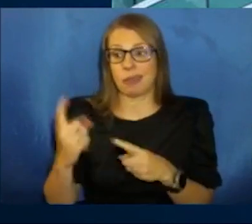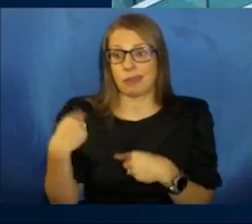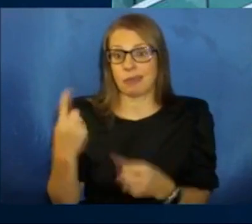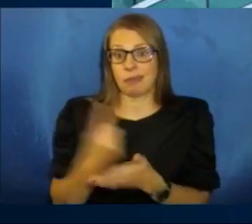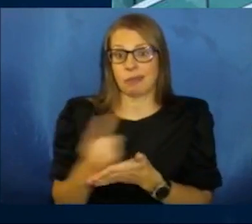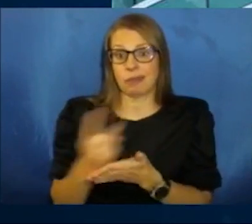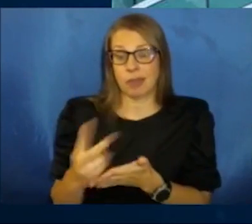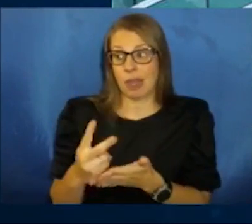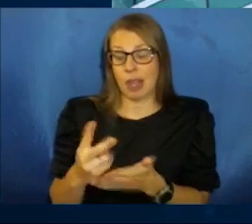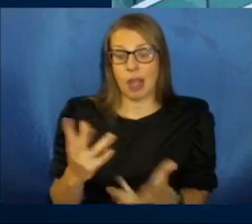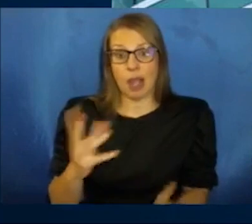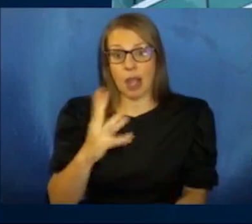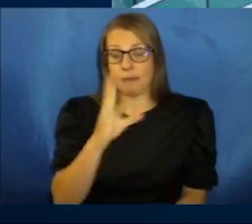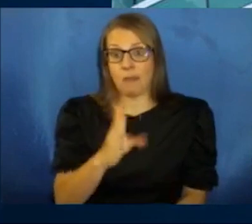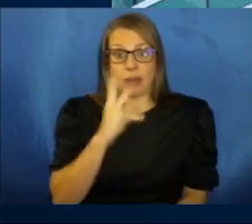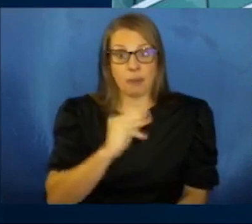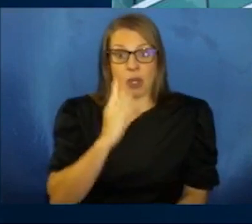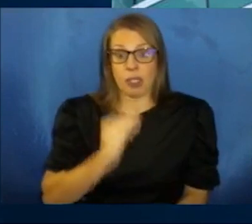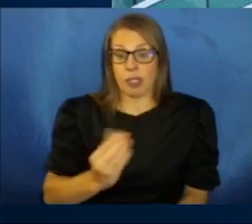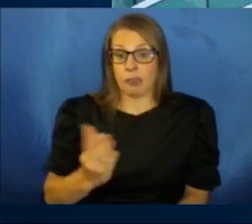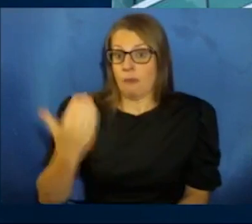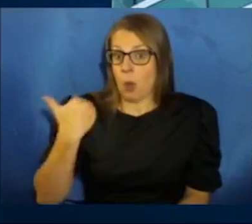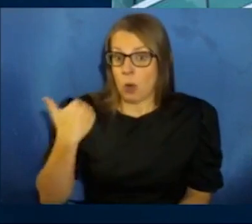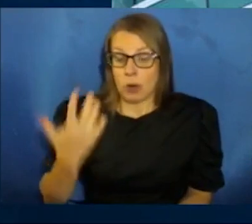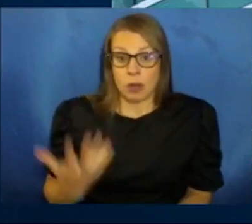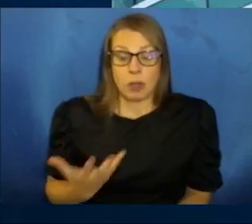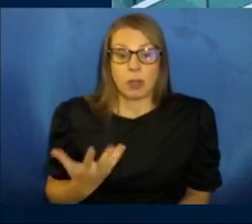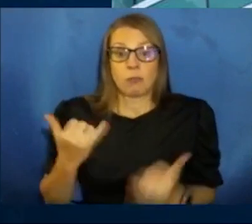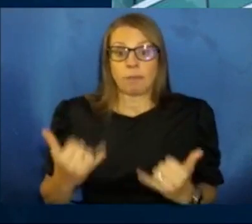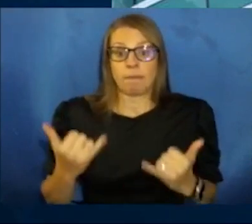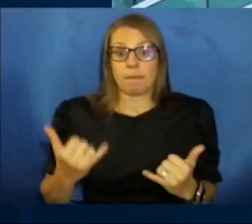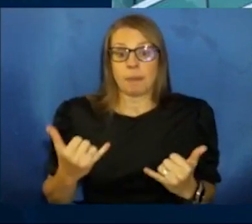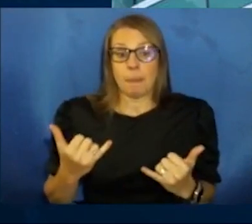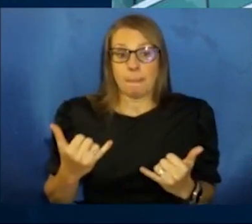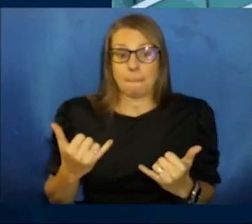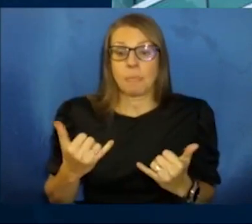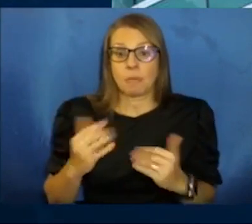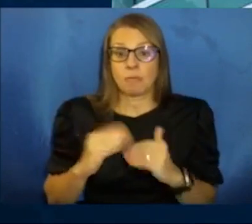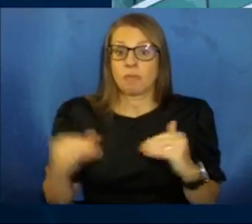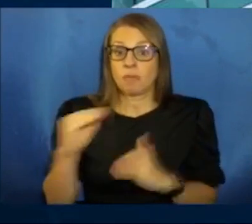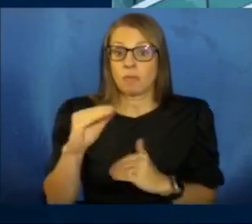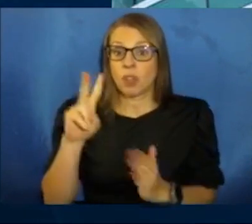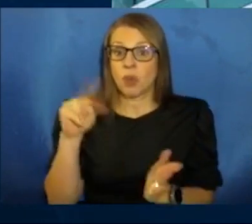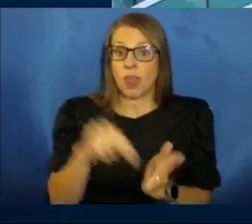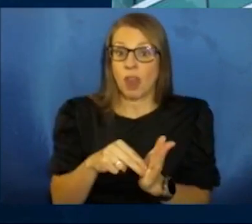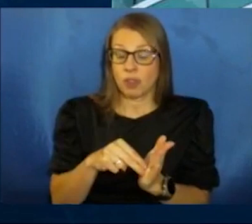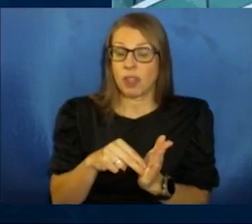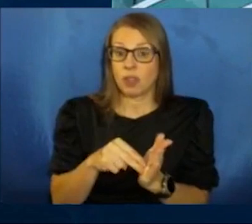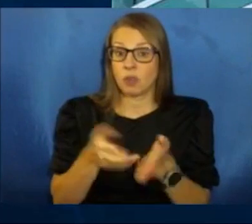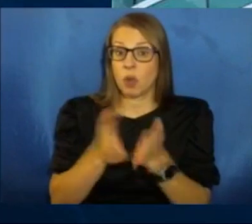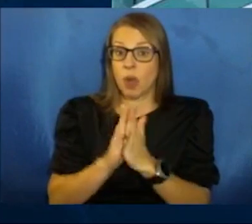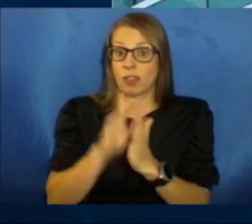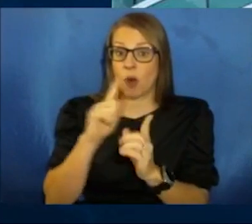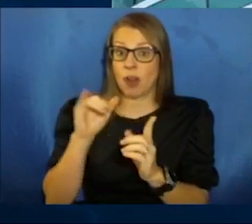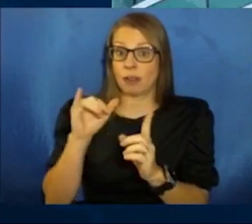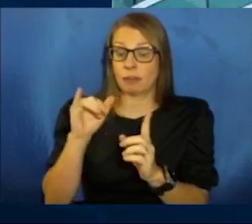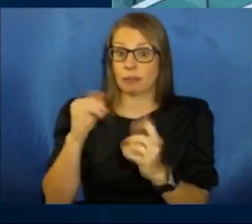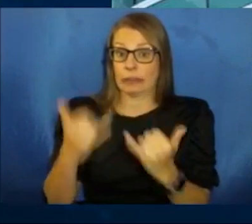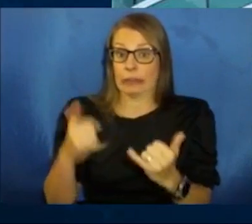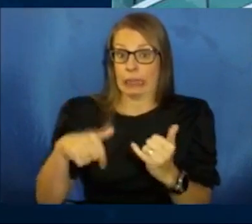we actually are currently on pace to be over 2,000 requests for the month, which is just the highest number that we've ever